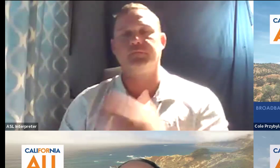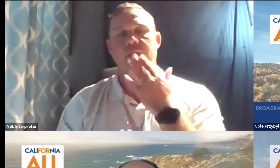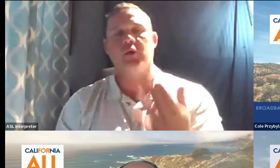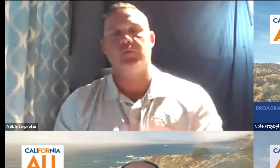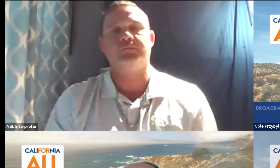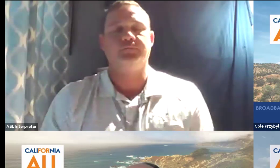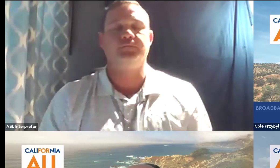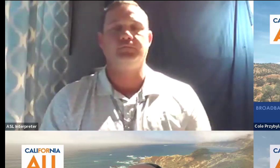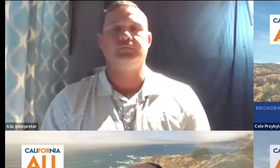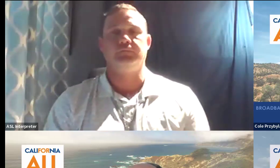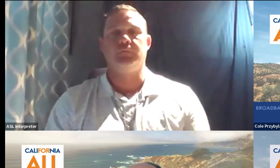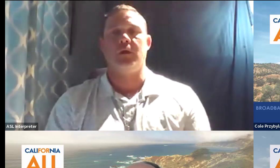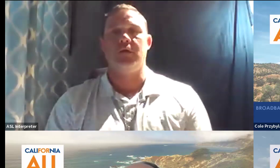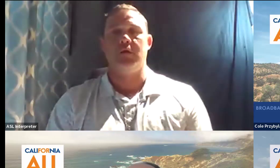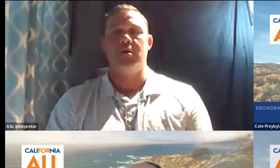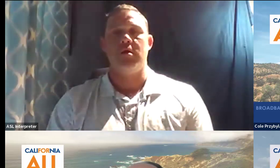much.